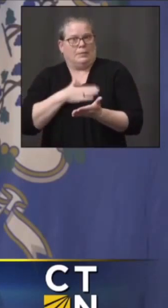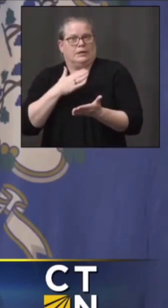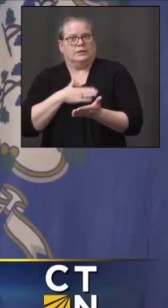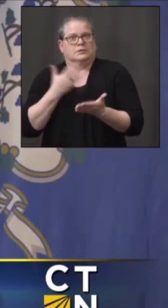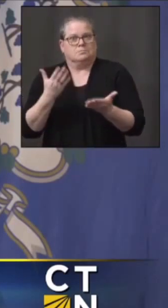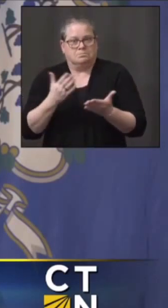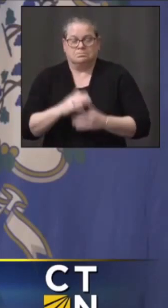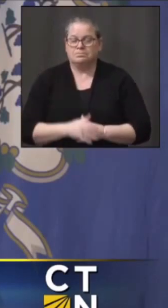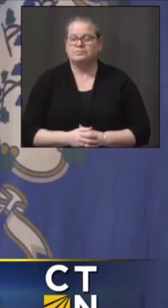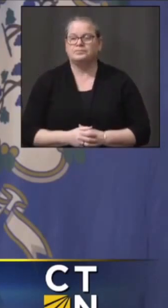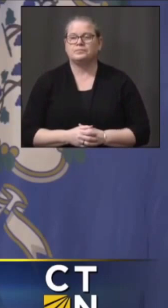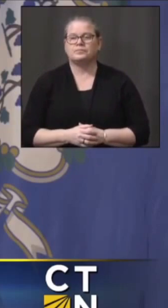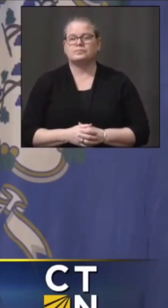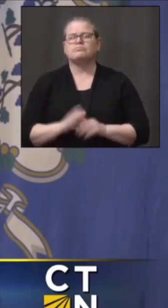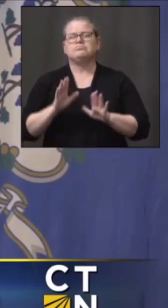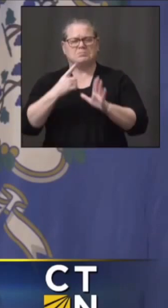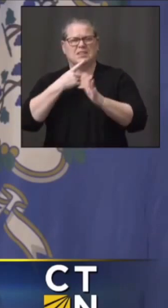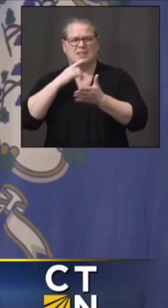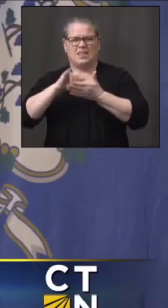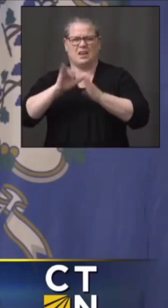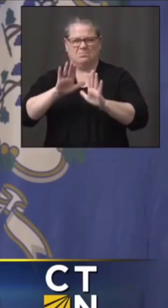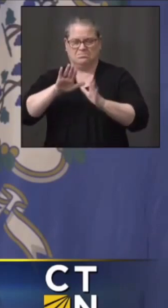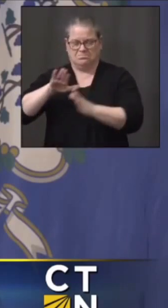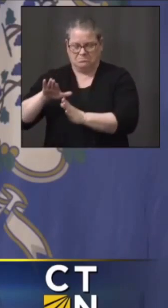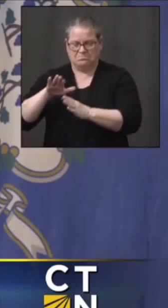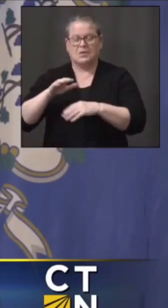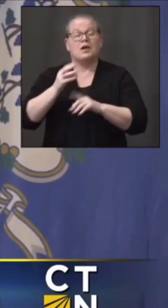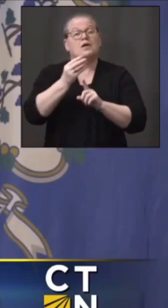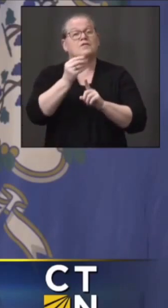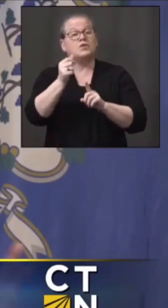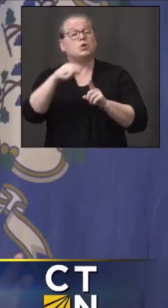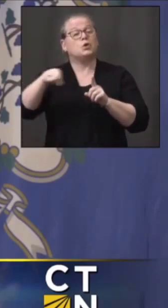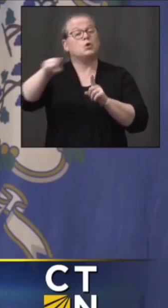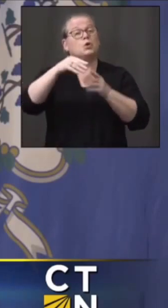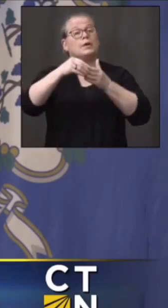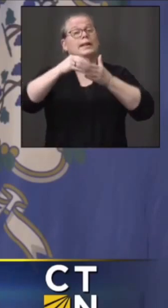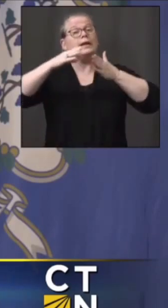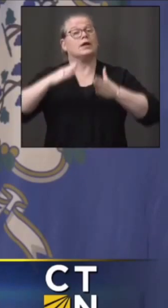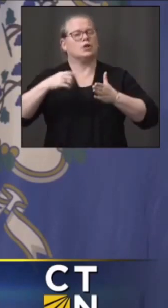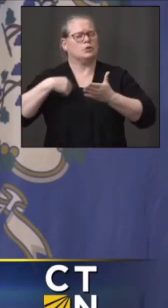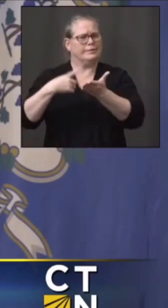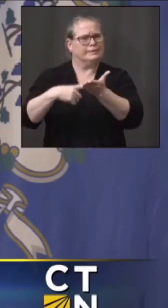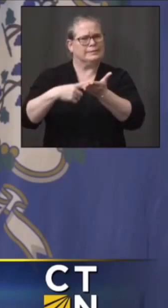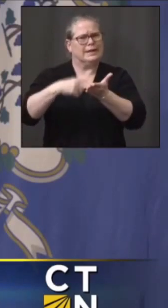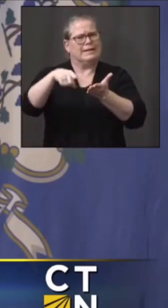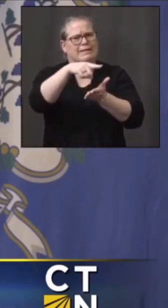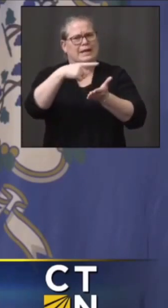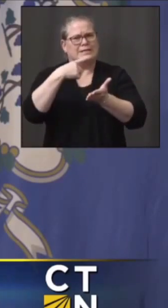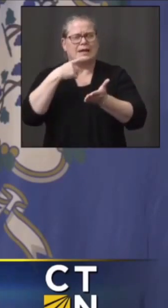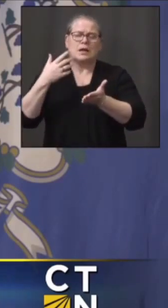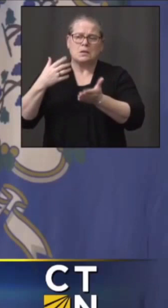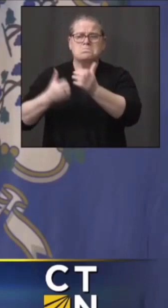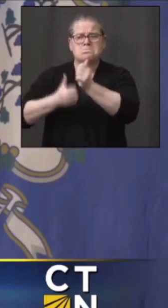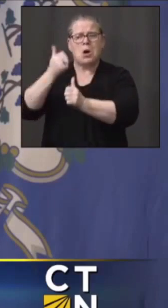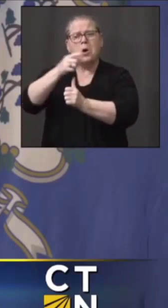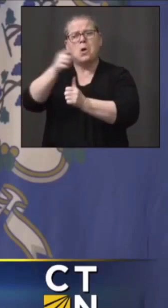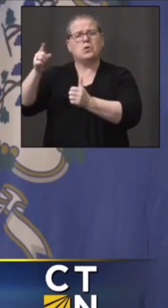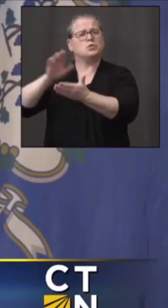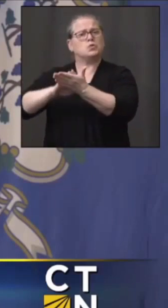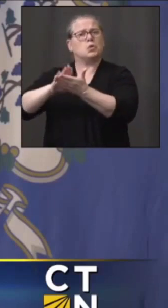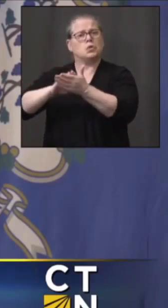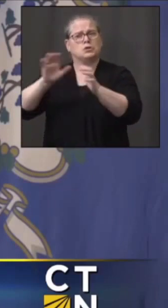said, I've talked to a couple of leaders. They said, okay, the overwhelming majority of schools are maybe doing okay, but there